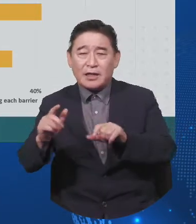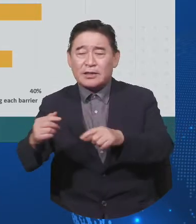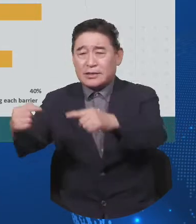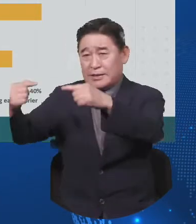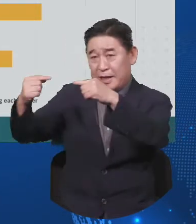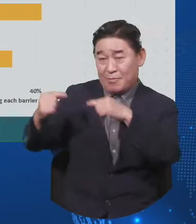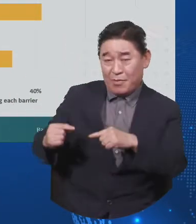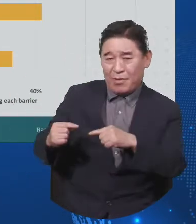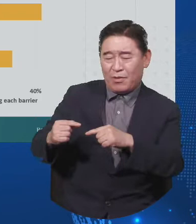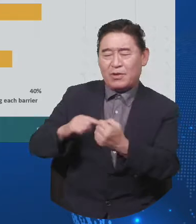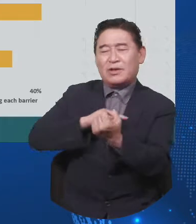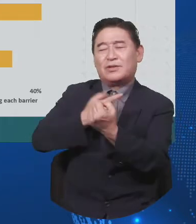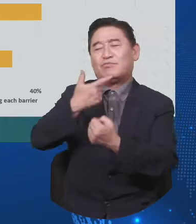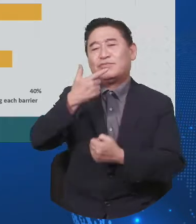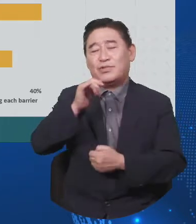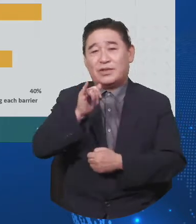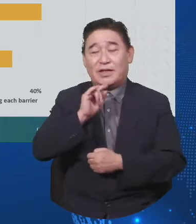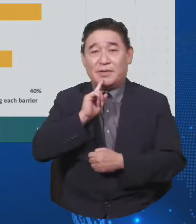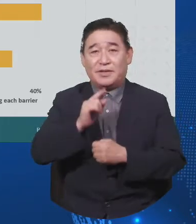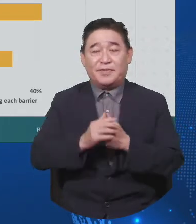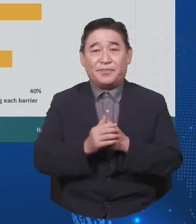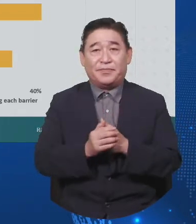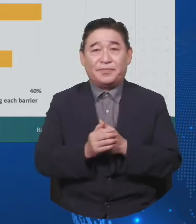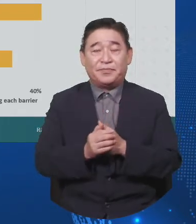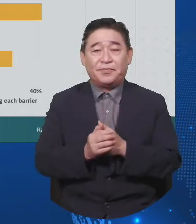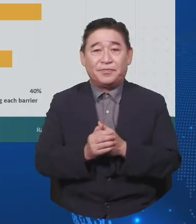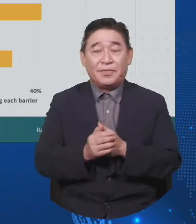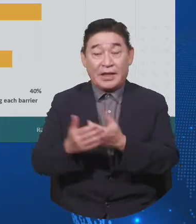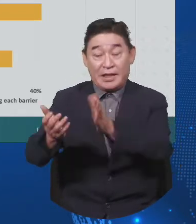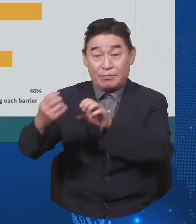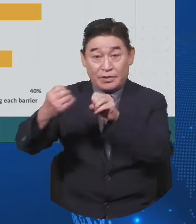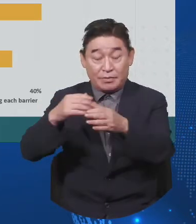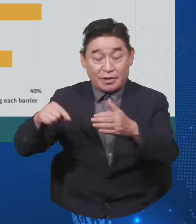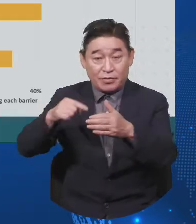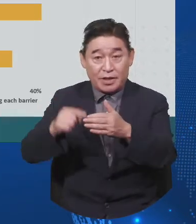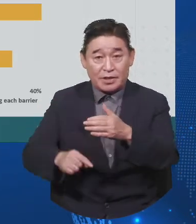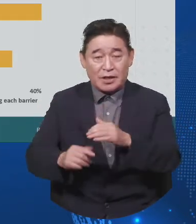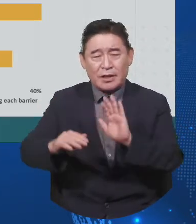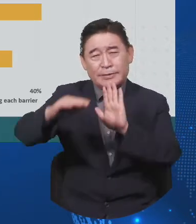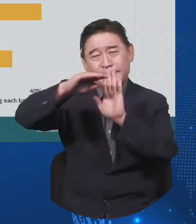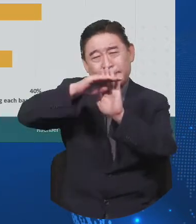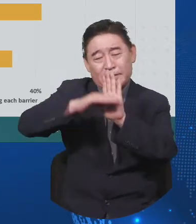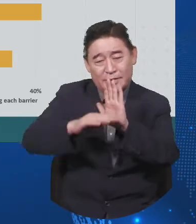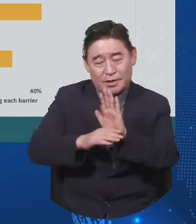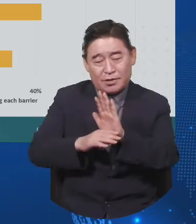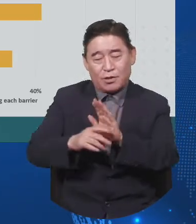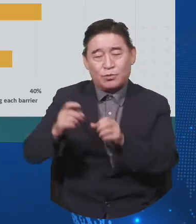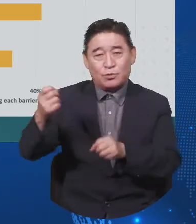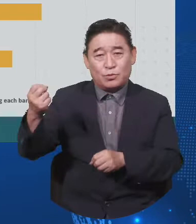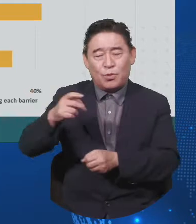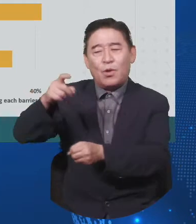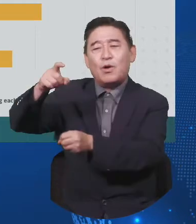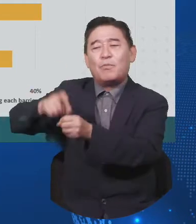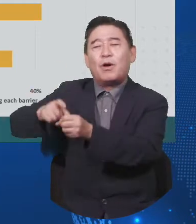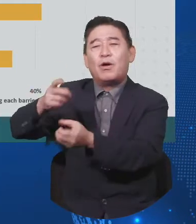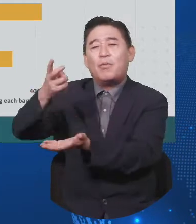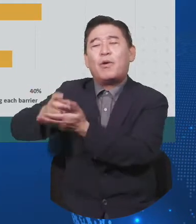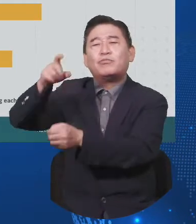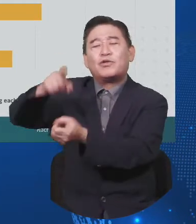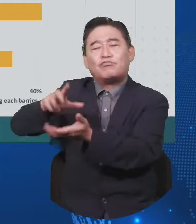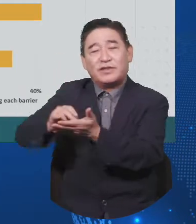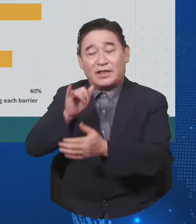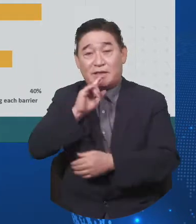And fourth, some pointed to procedural and legal barriers to cooperation, including the lack of representation